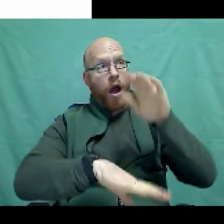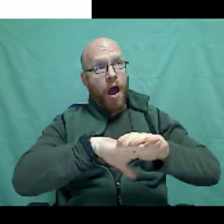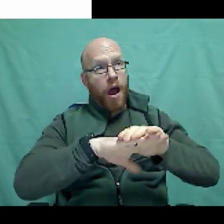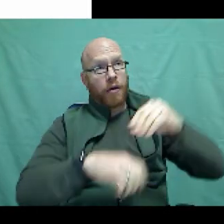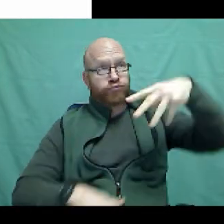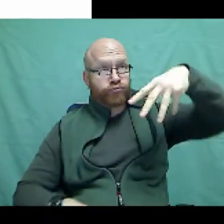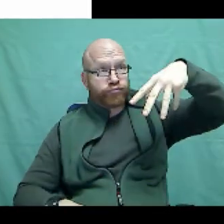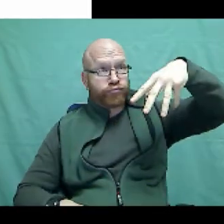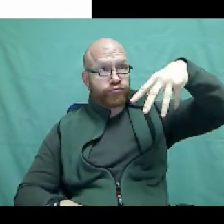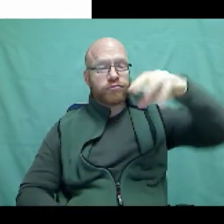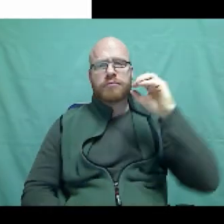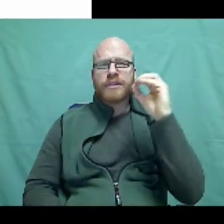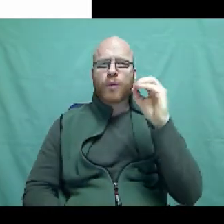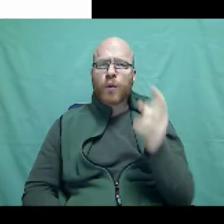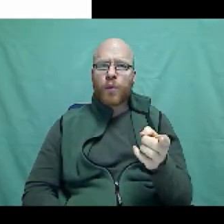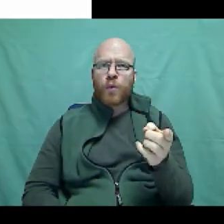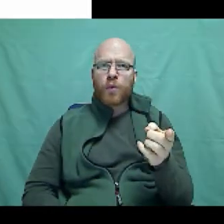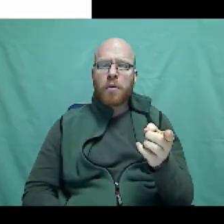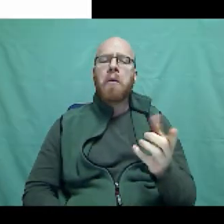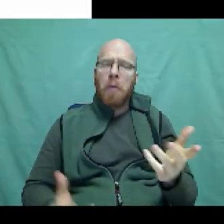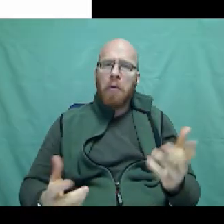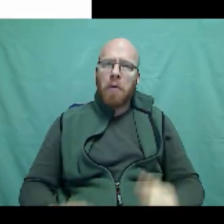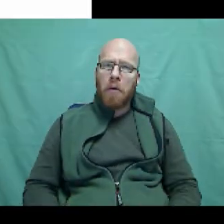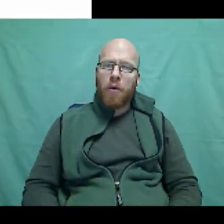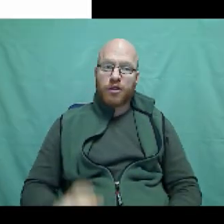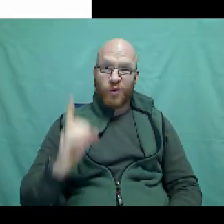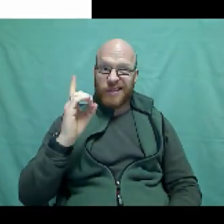week. So yeah, it could be 0 hours.